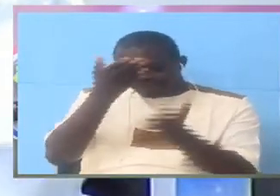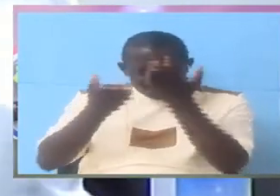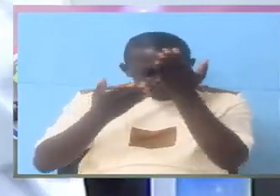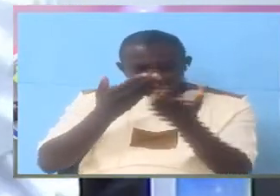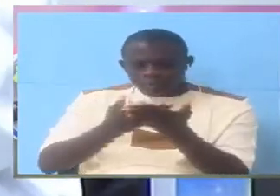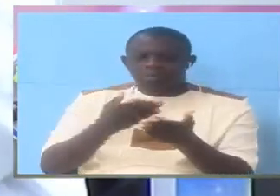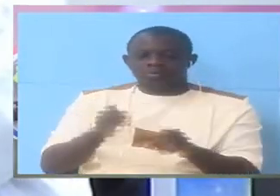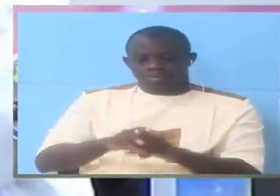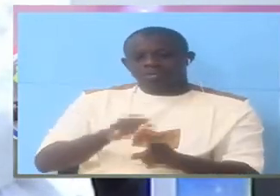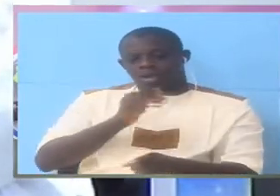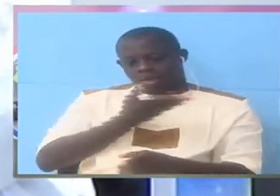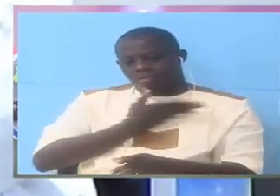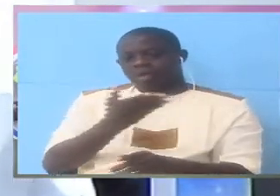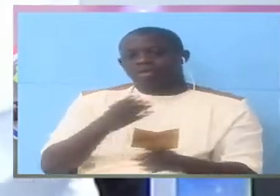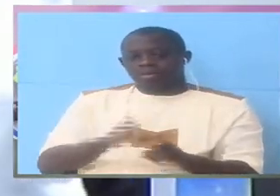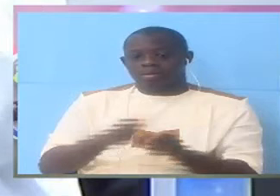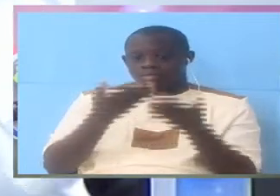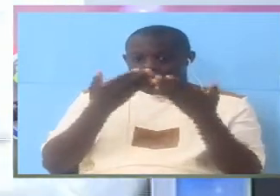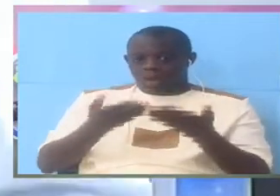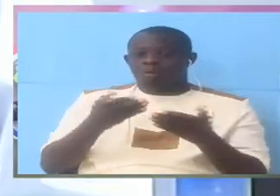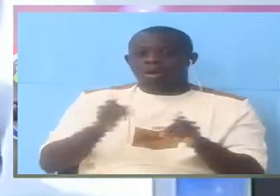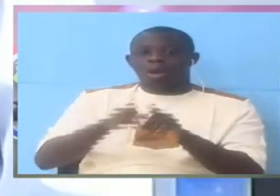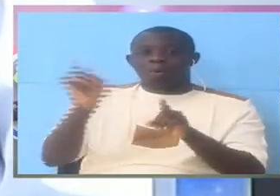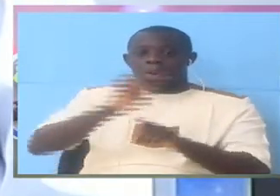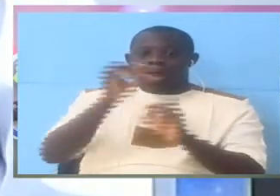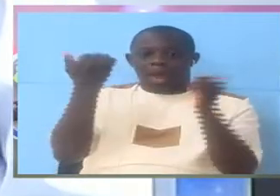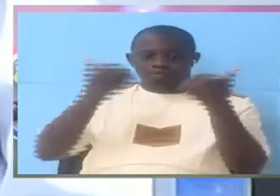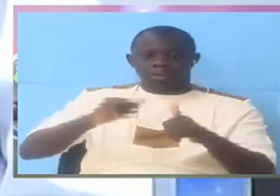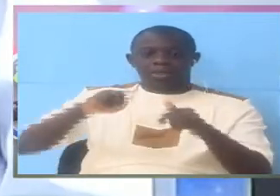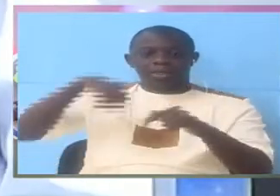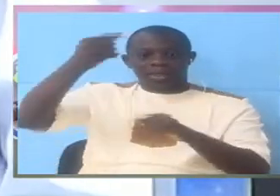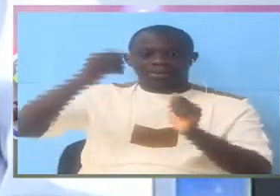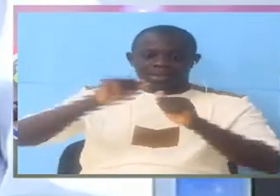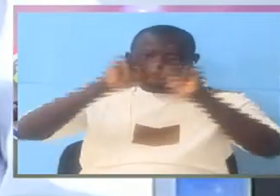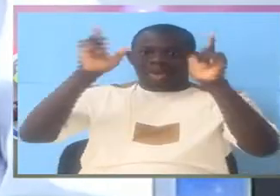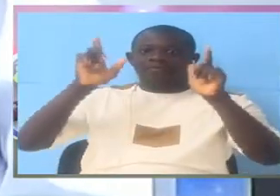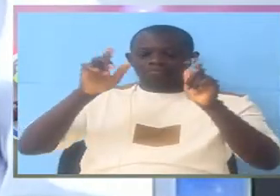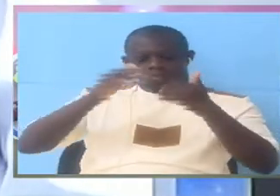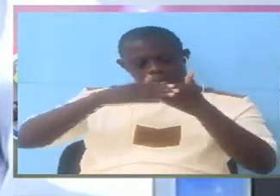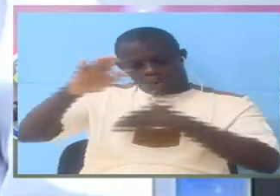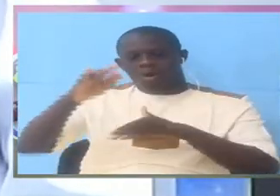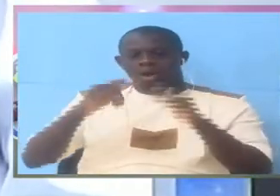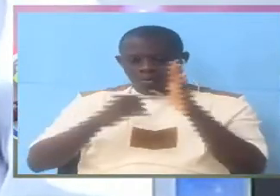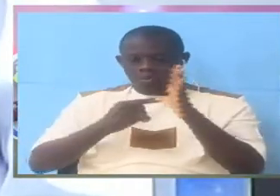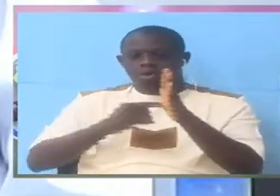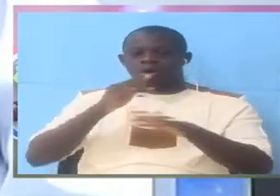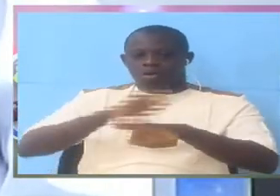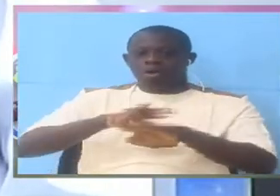My hereafter is more important to me.